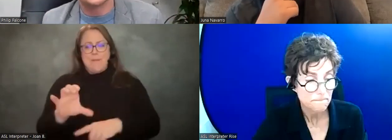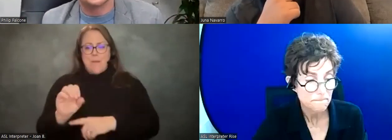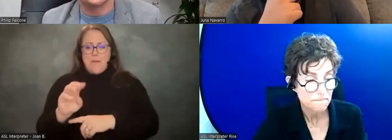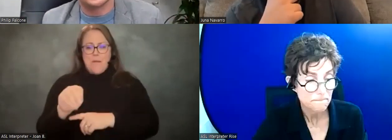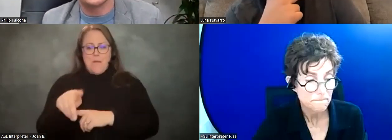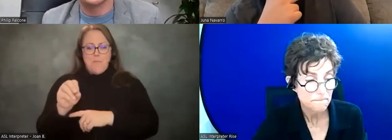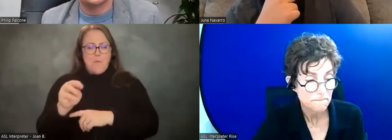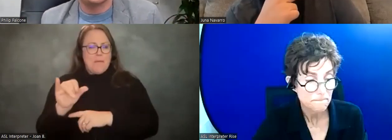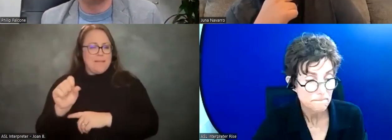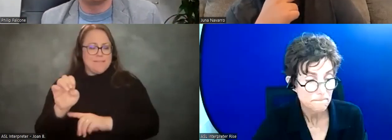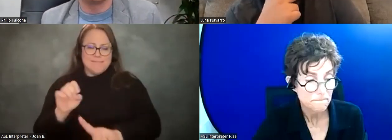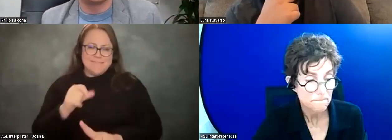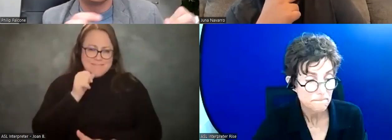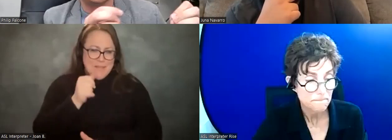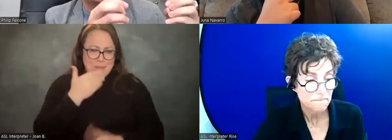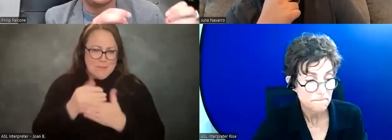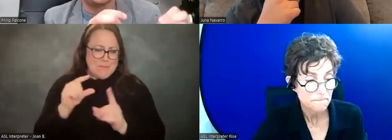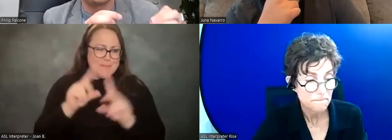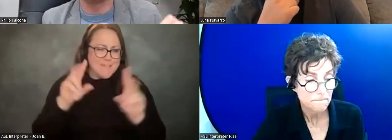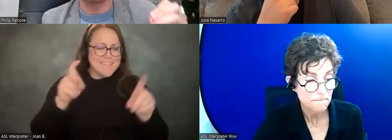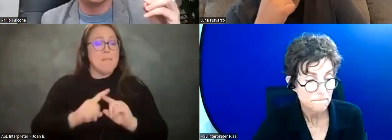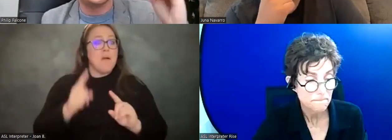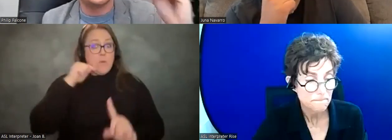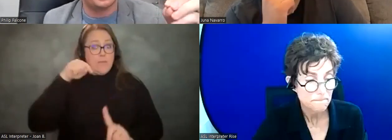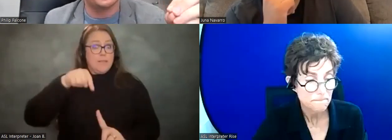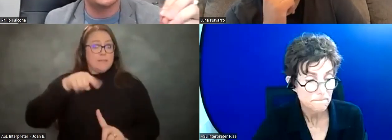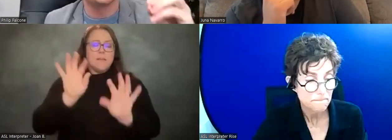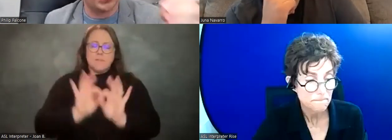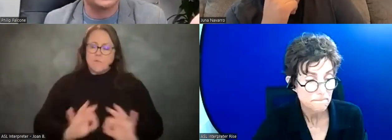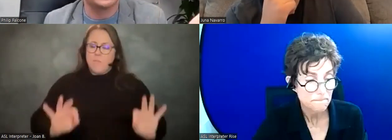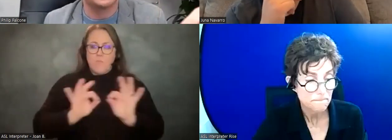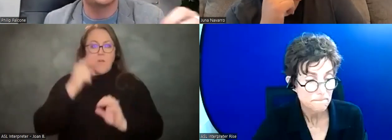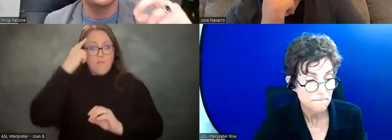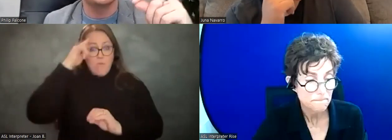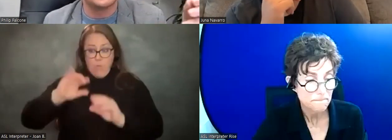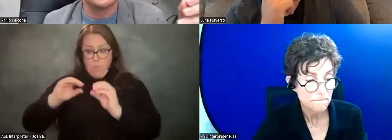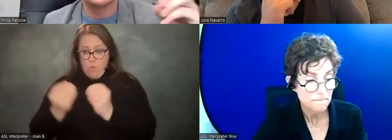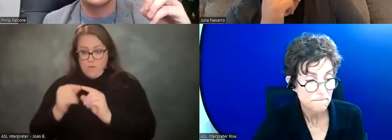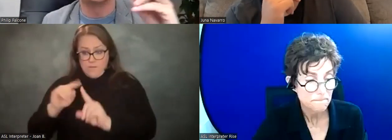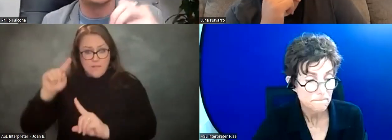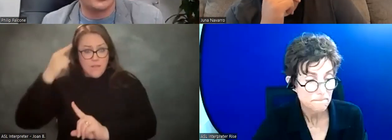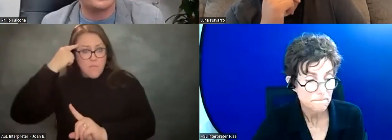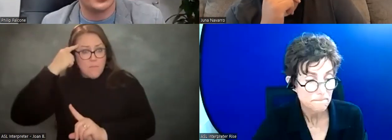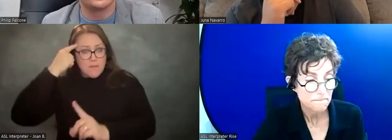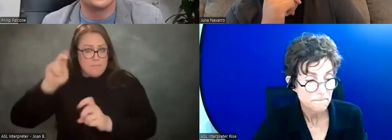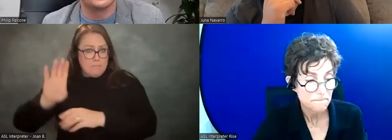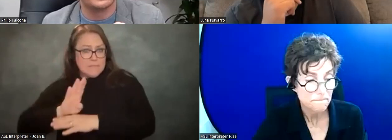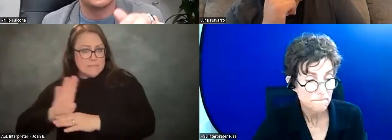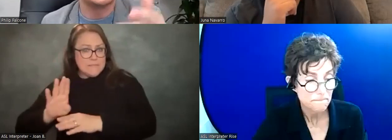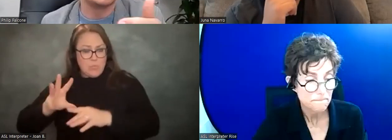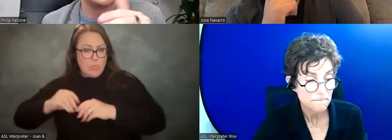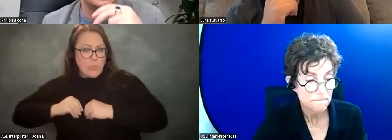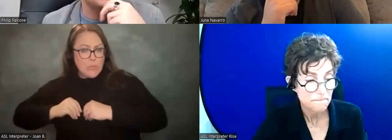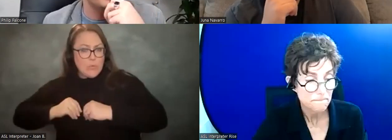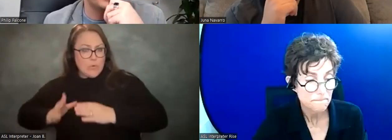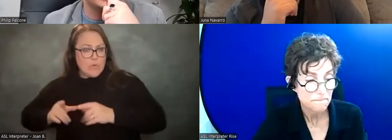this particular case, it's important for the government entity or the organization, the business, and the property owner, and if